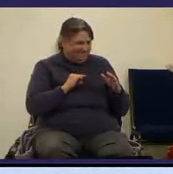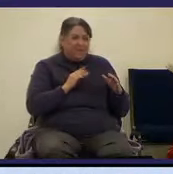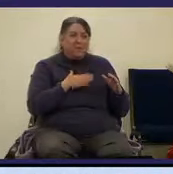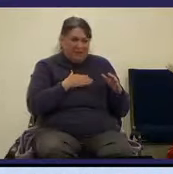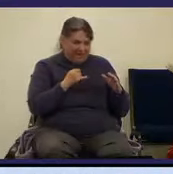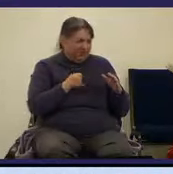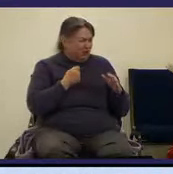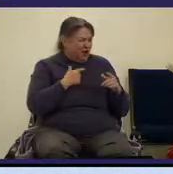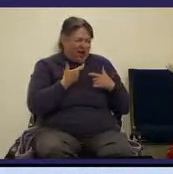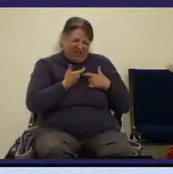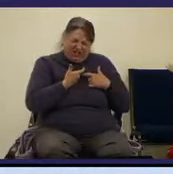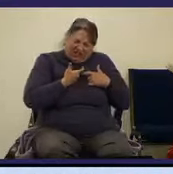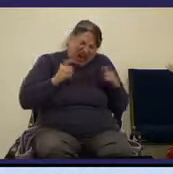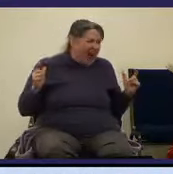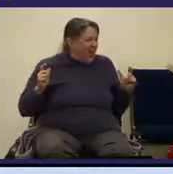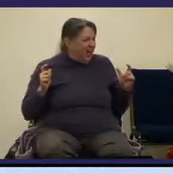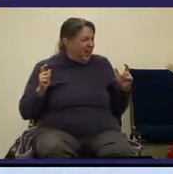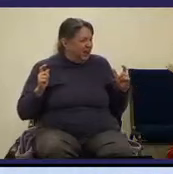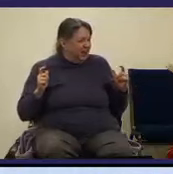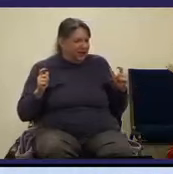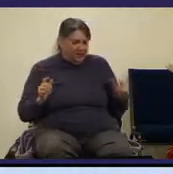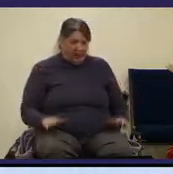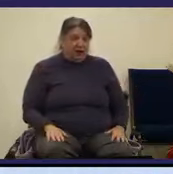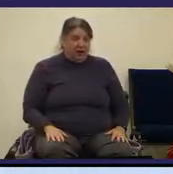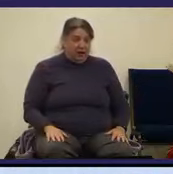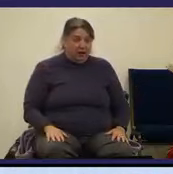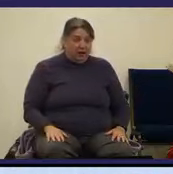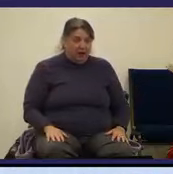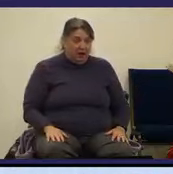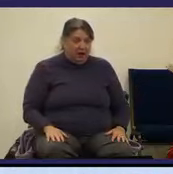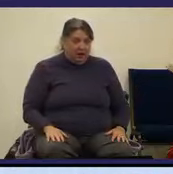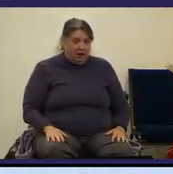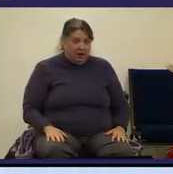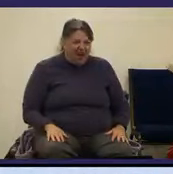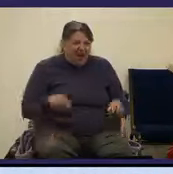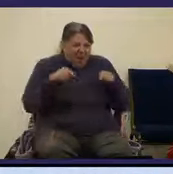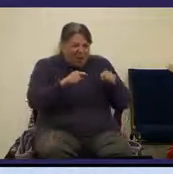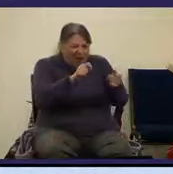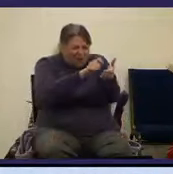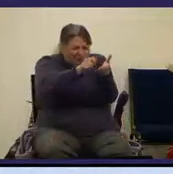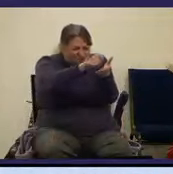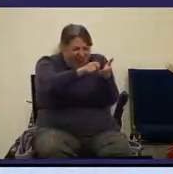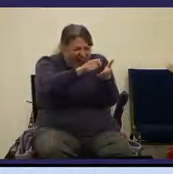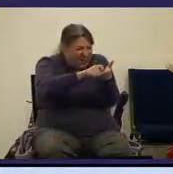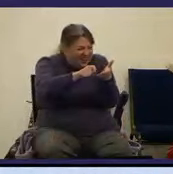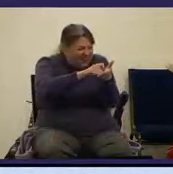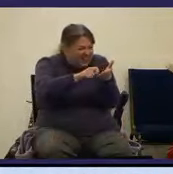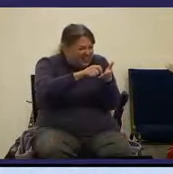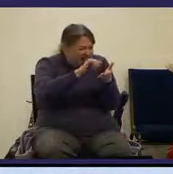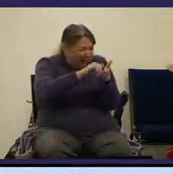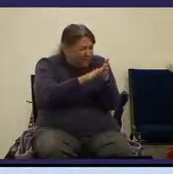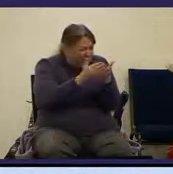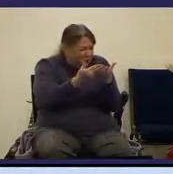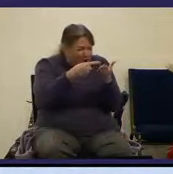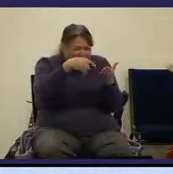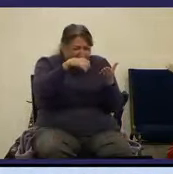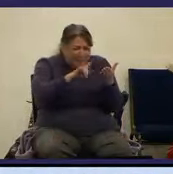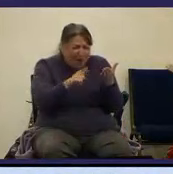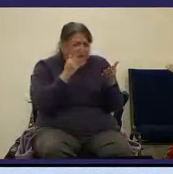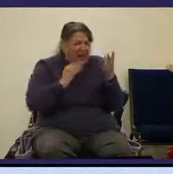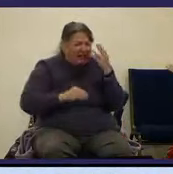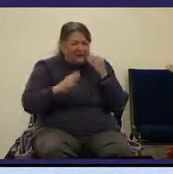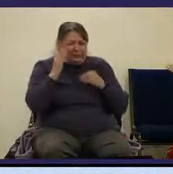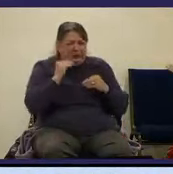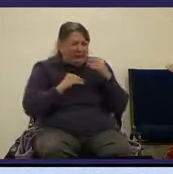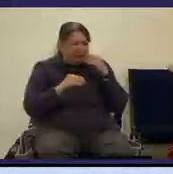powerful? Paul is in trouble at this time, by the way. You read through 2 Corinthians. He's in trouble. He's soon to